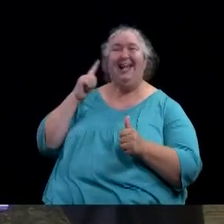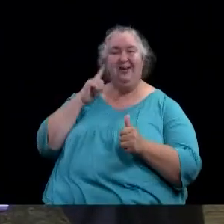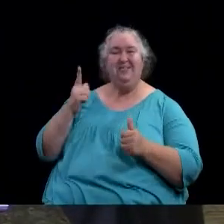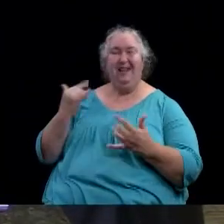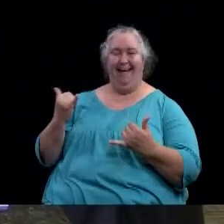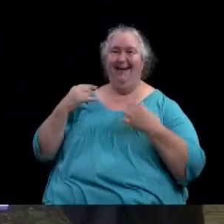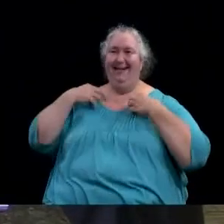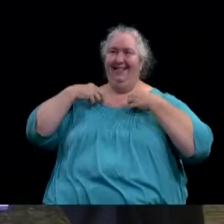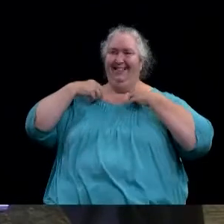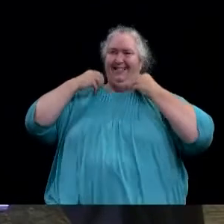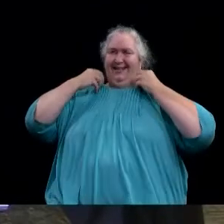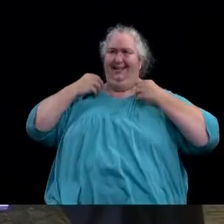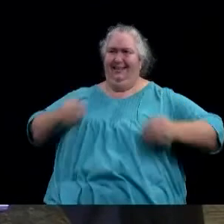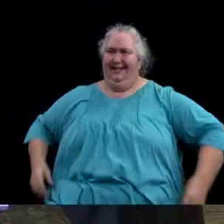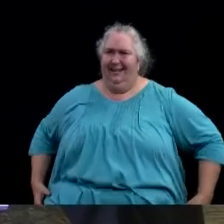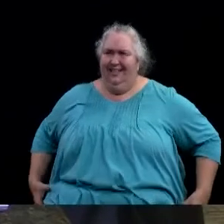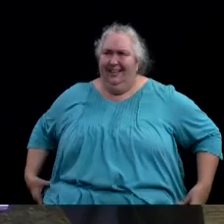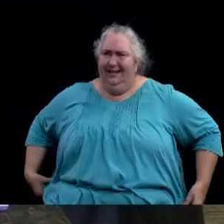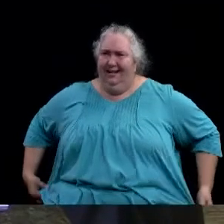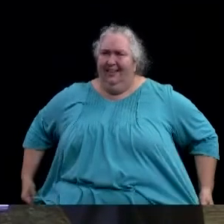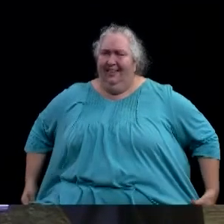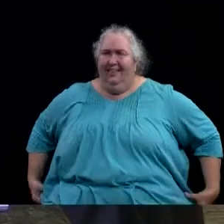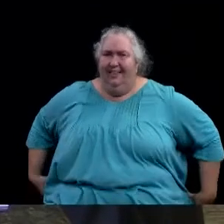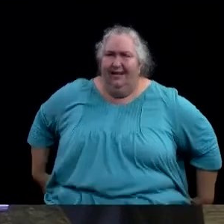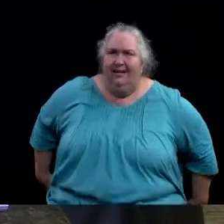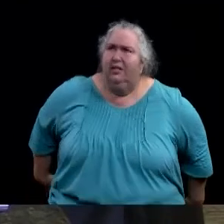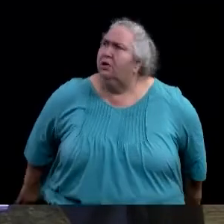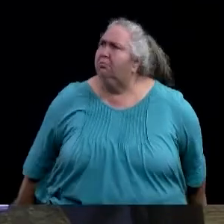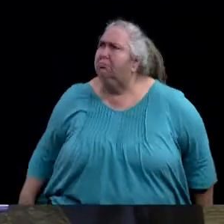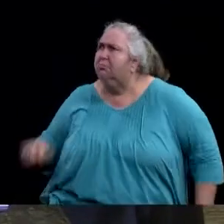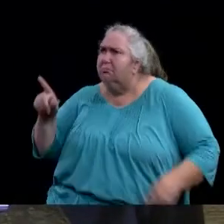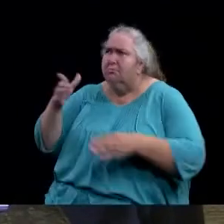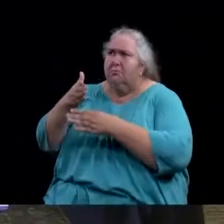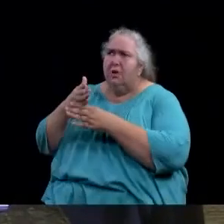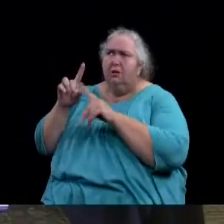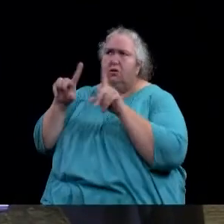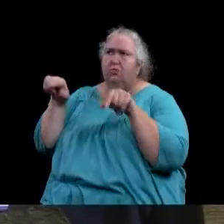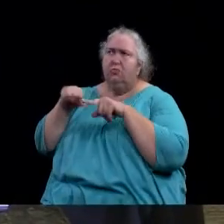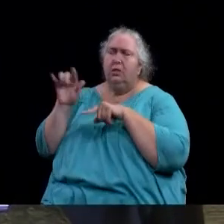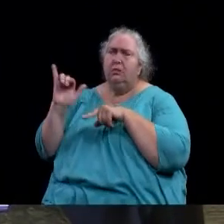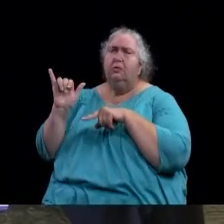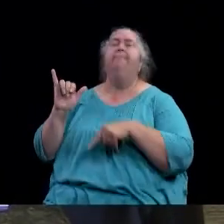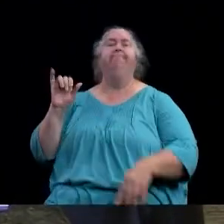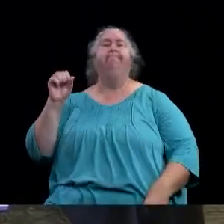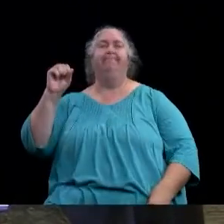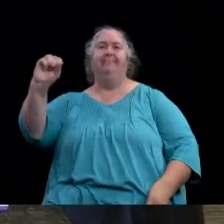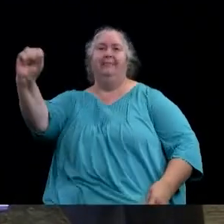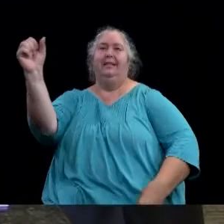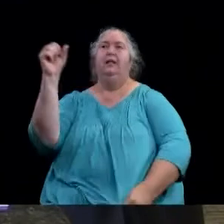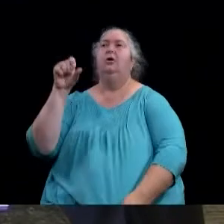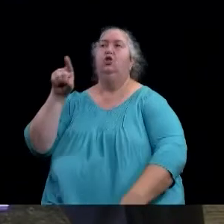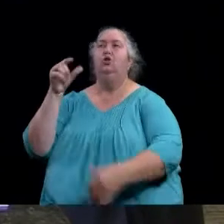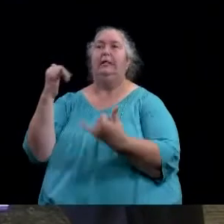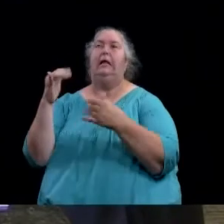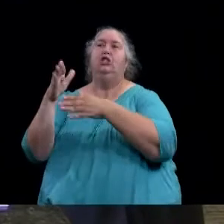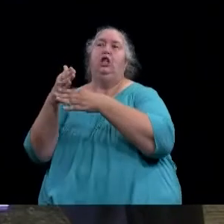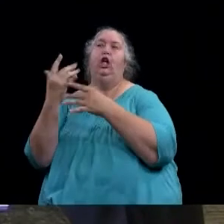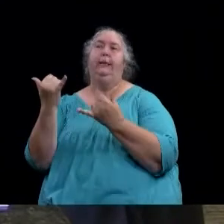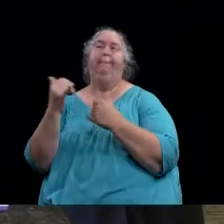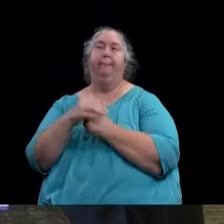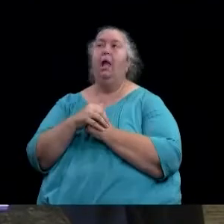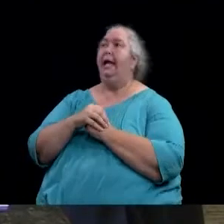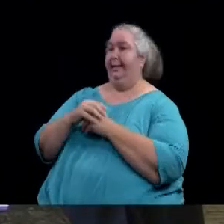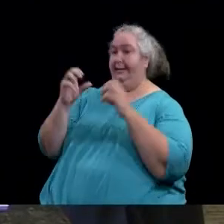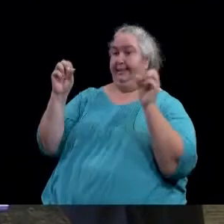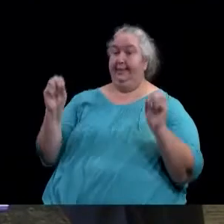Was she going to share her screen as well? Yes, she's sharing her screen. You can share your screen now, Millette. Okay. Can you see it? I can